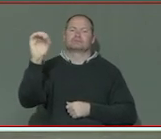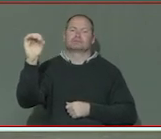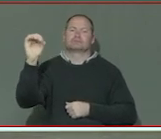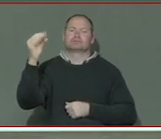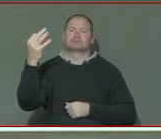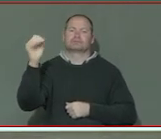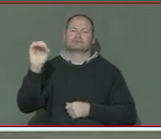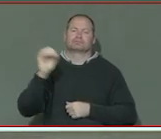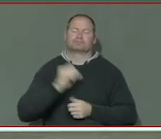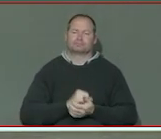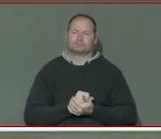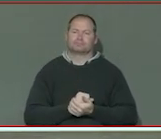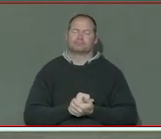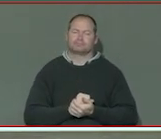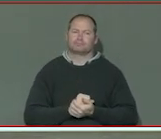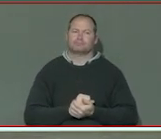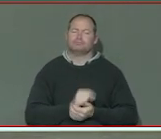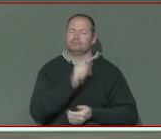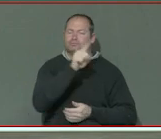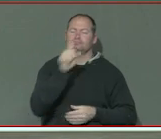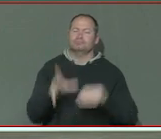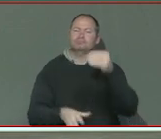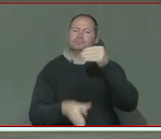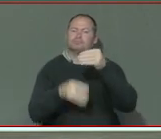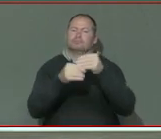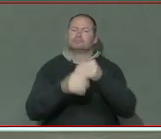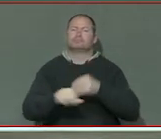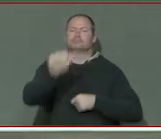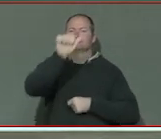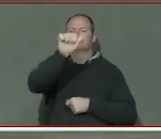6,930. So they must add another